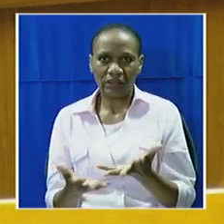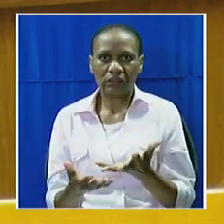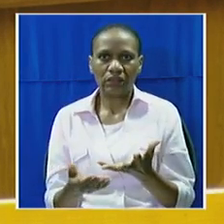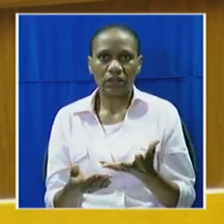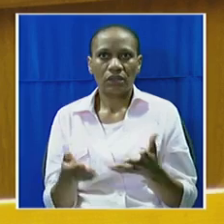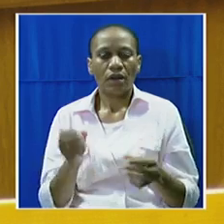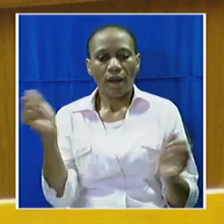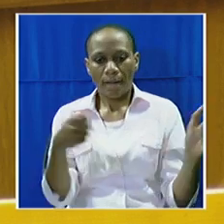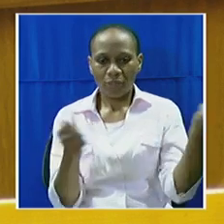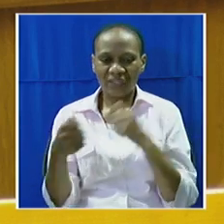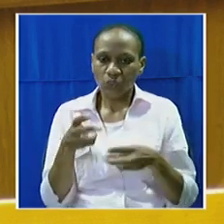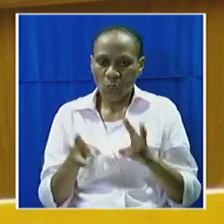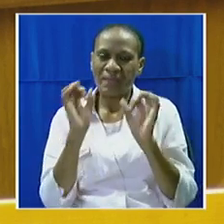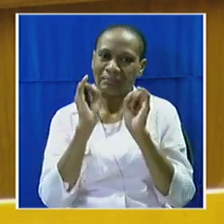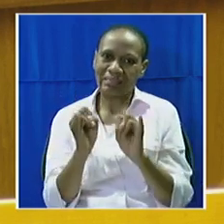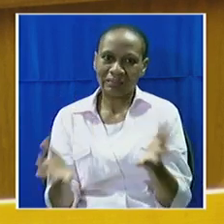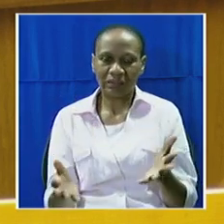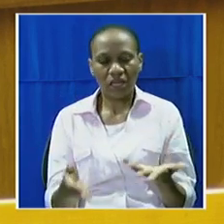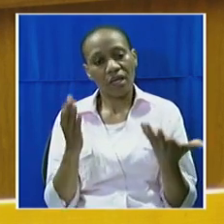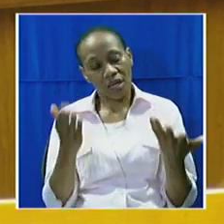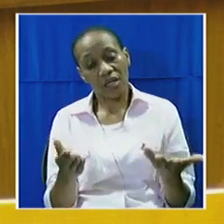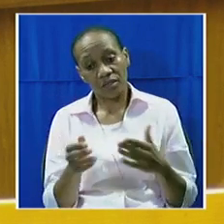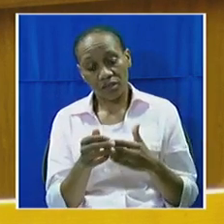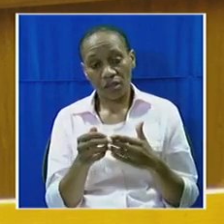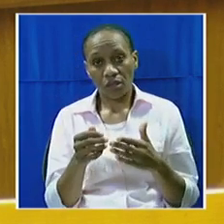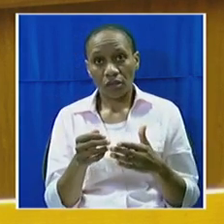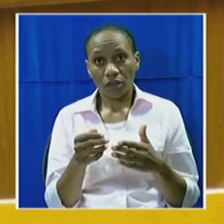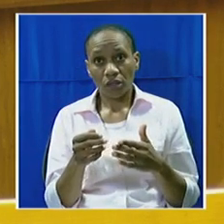ill-advised appointments, and misguided patriotism